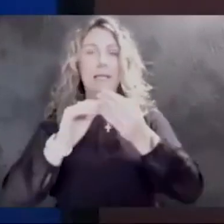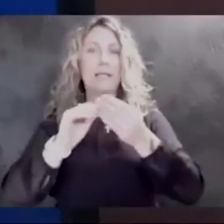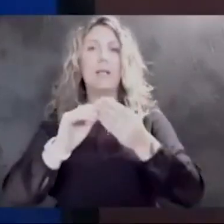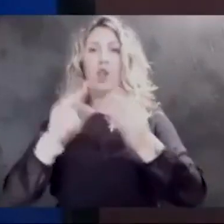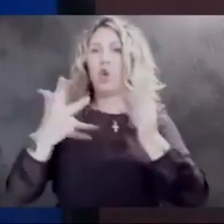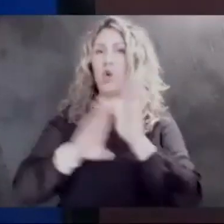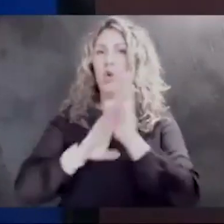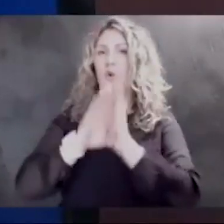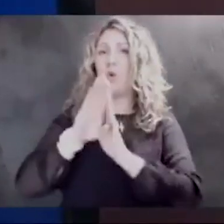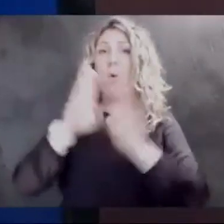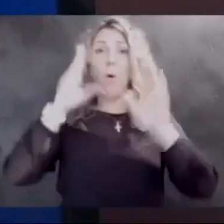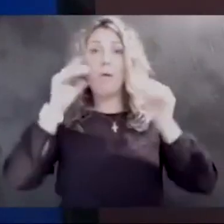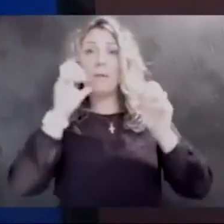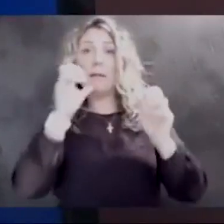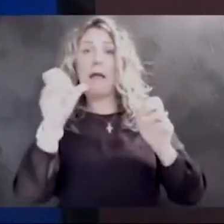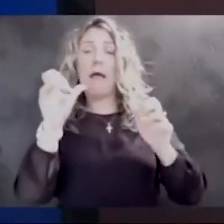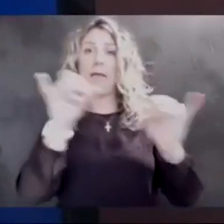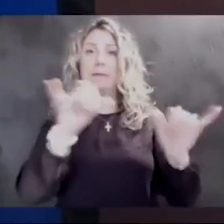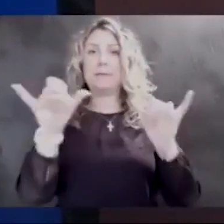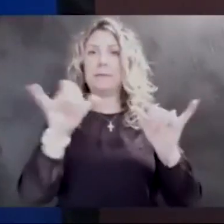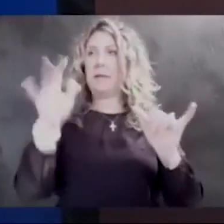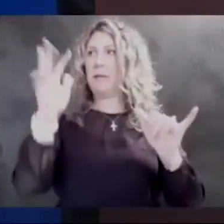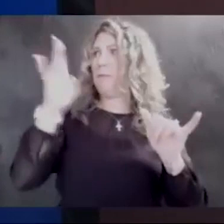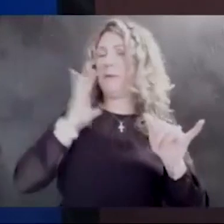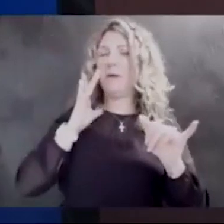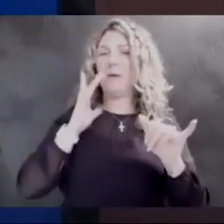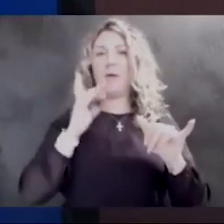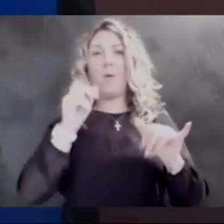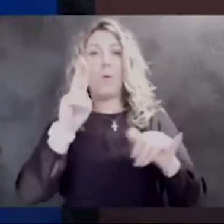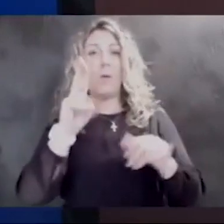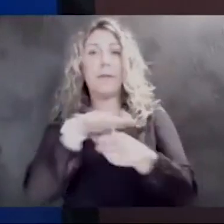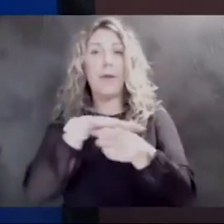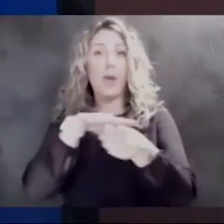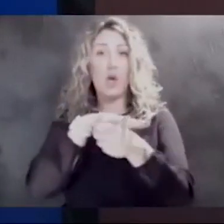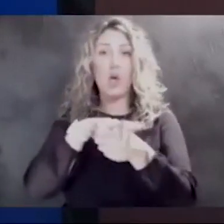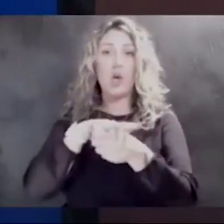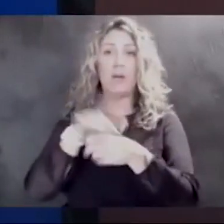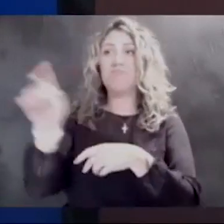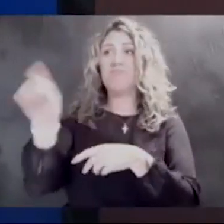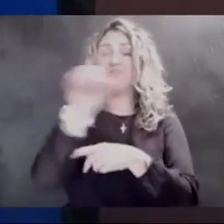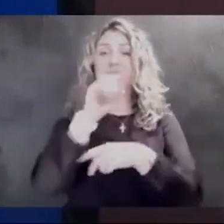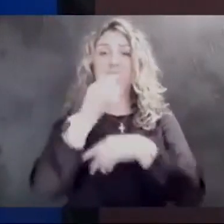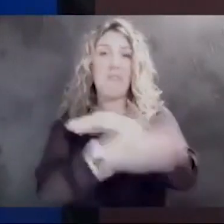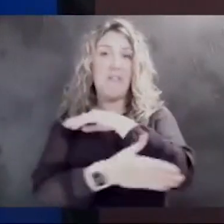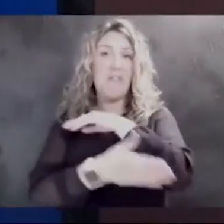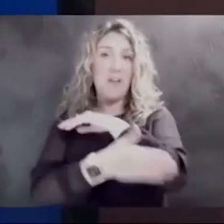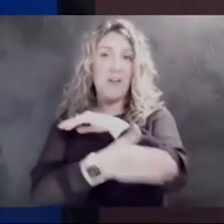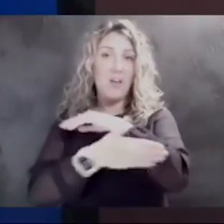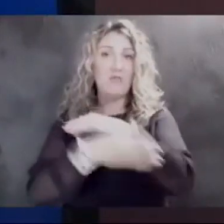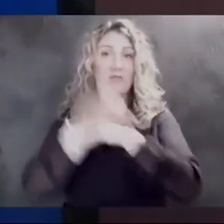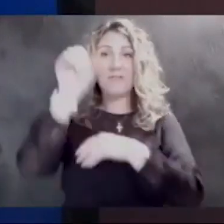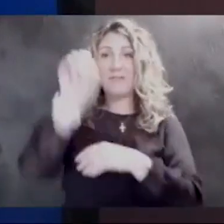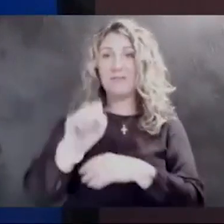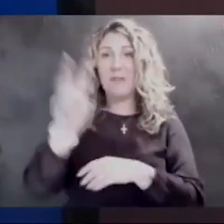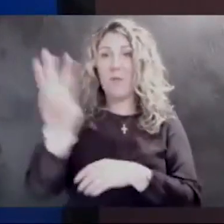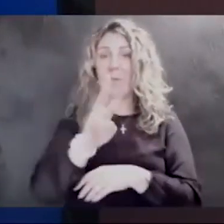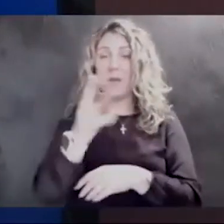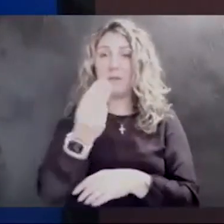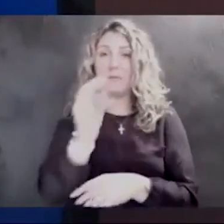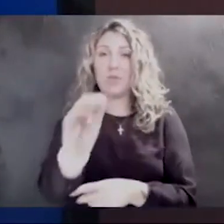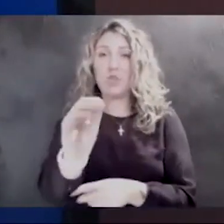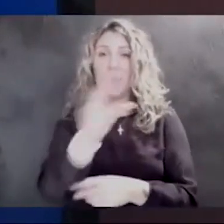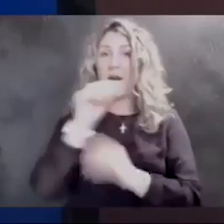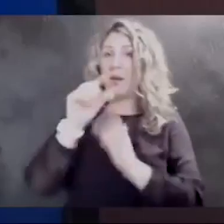like the others unless you go to the areas of the country that haven't been vaccinated, which is southwestern Missouri, which is why Springfield's in trouble.